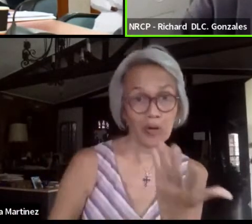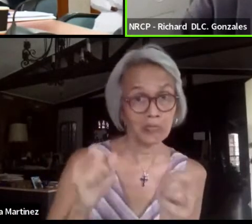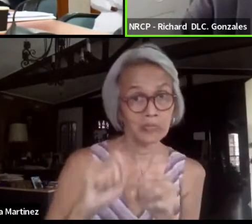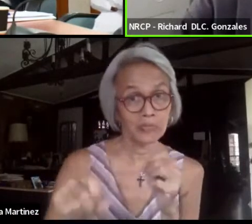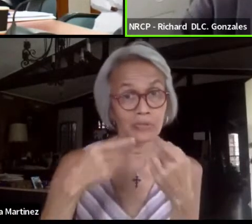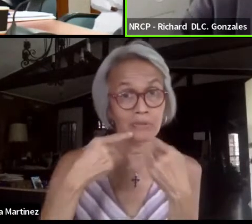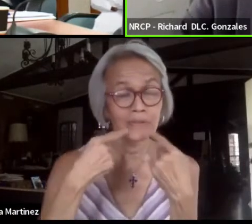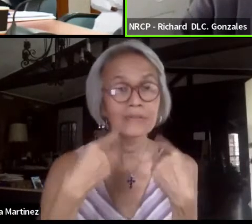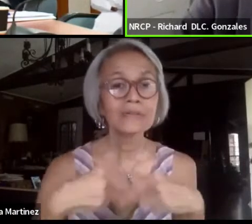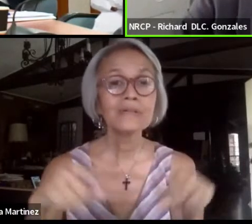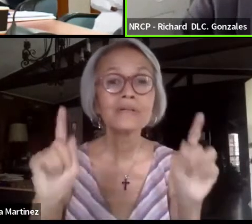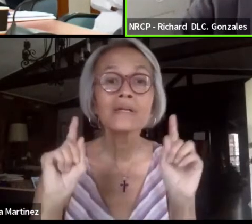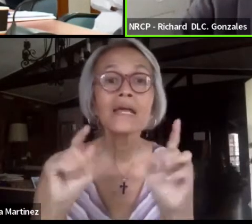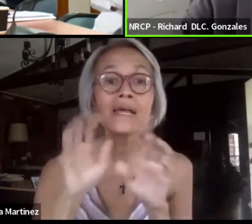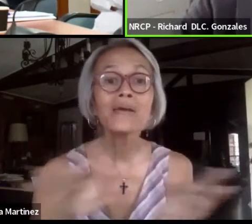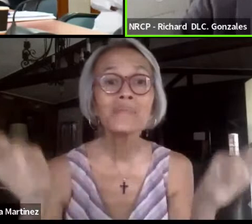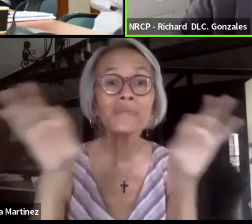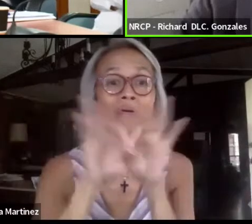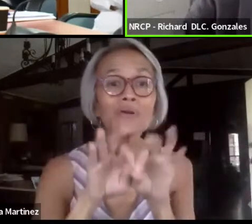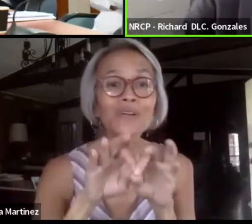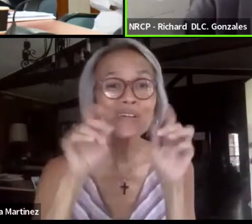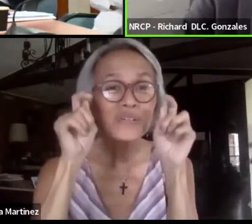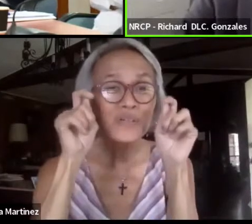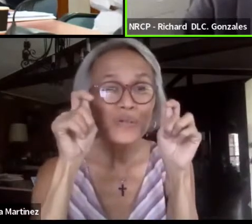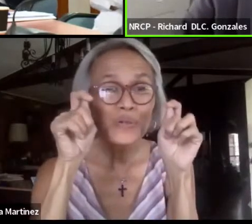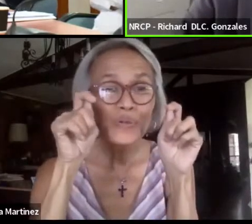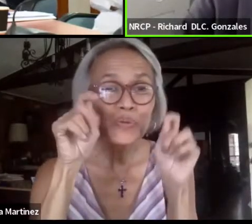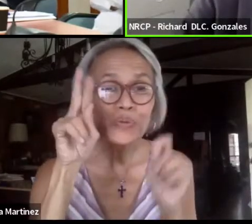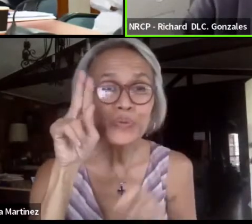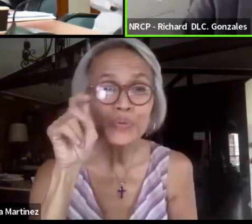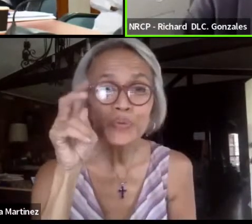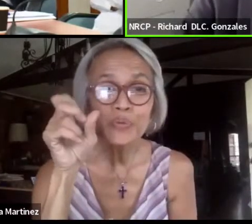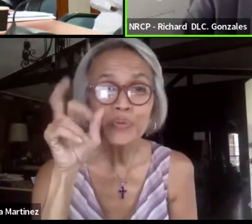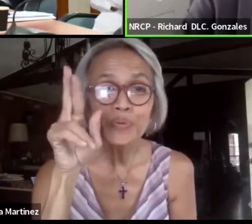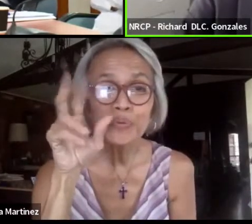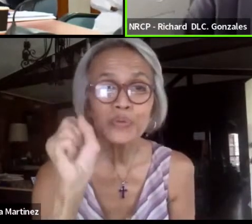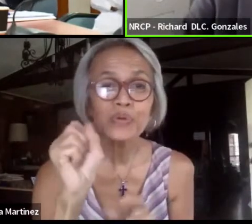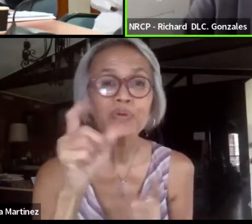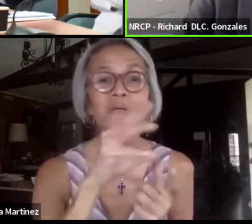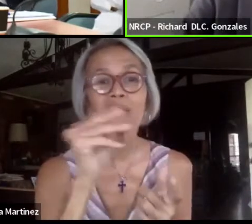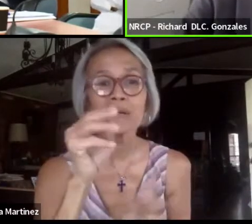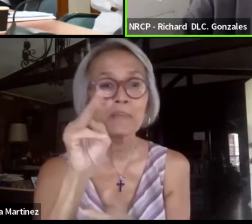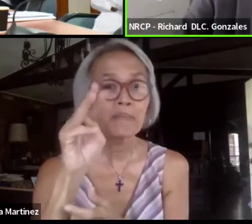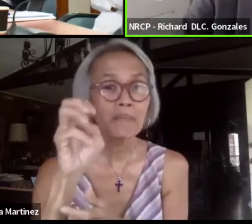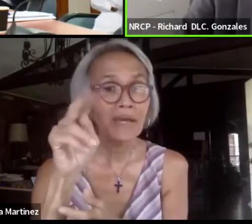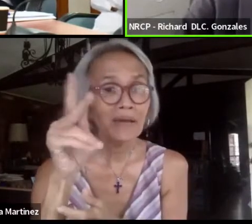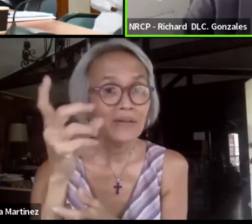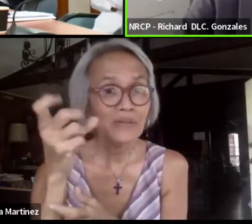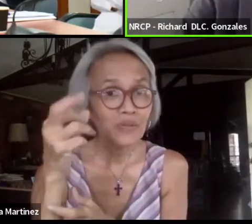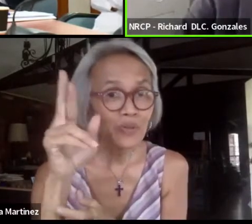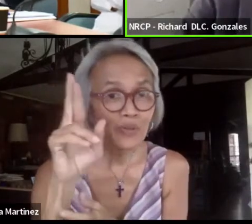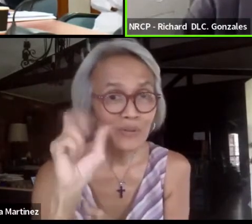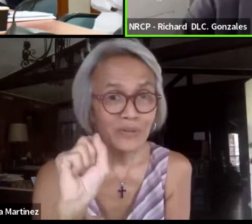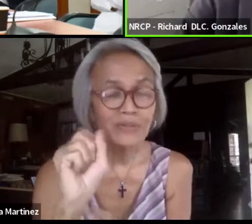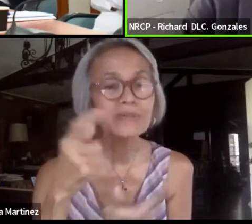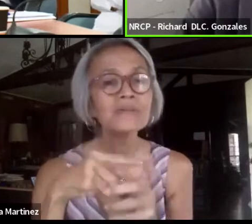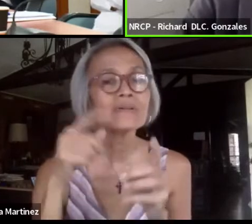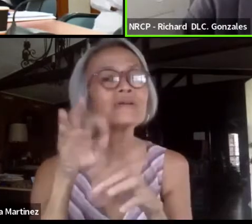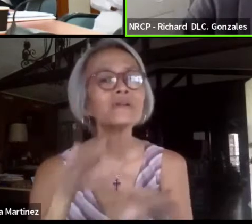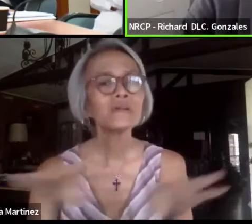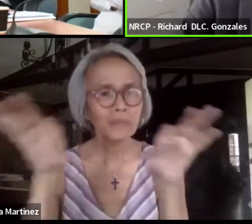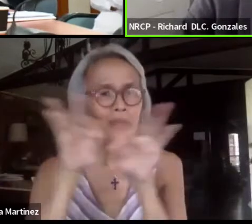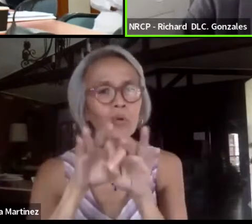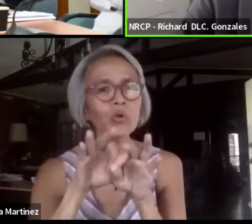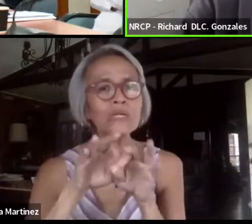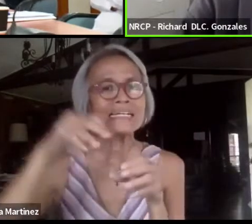teachers, tutors, and mentors and para-teachers' competencies be improved through in-service teacher